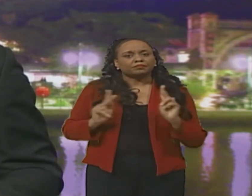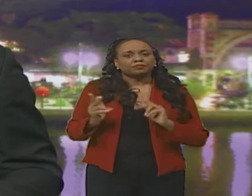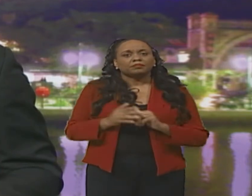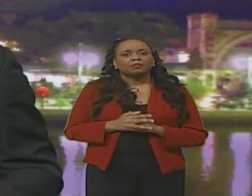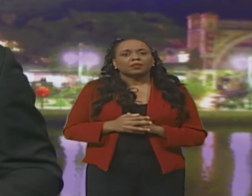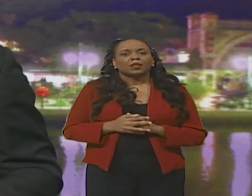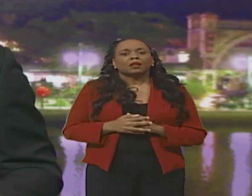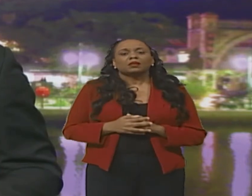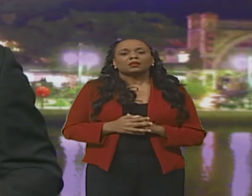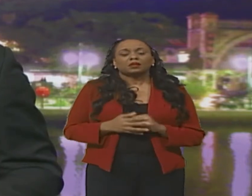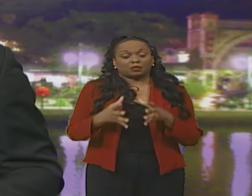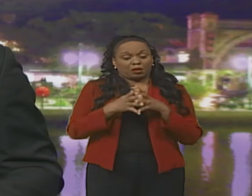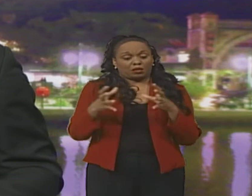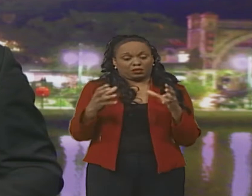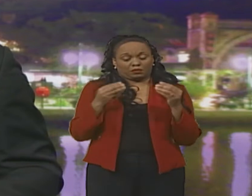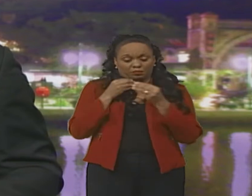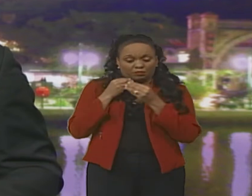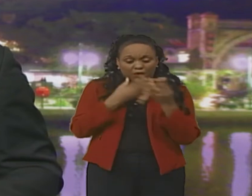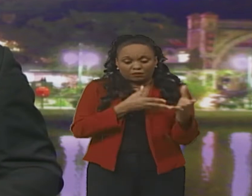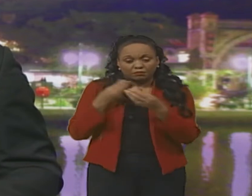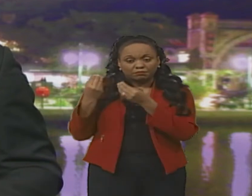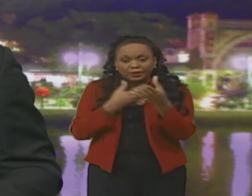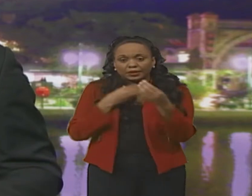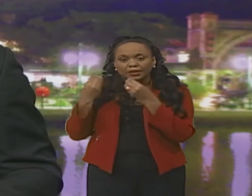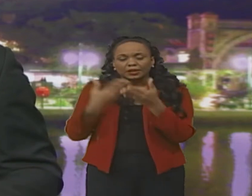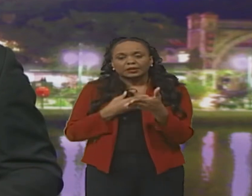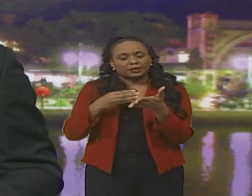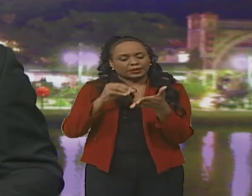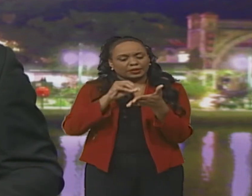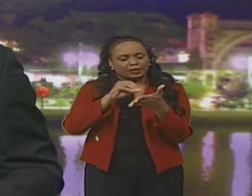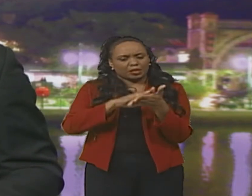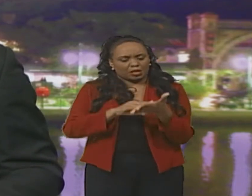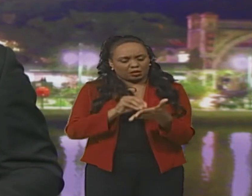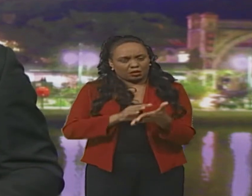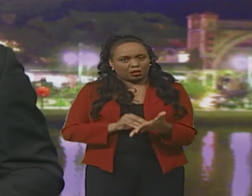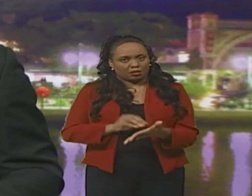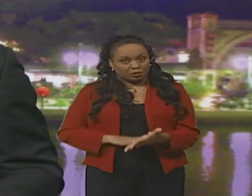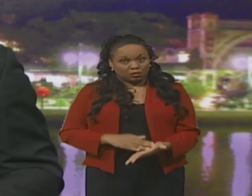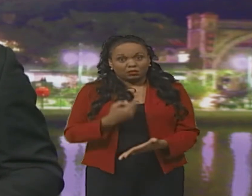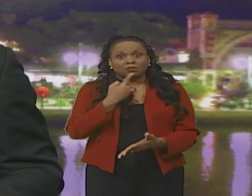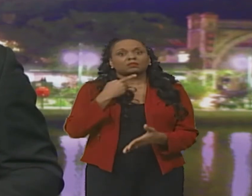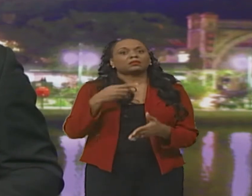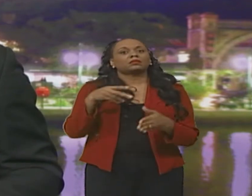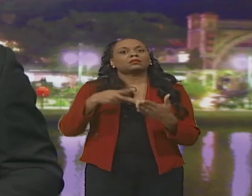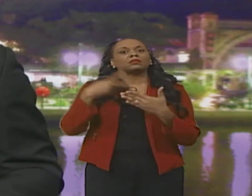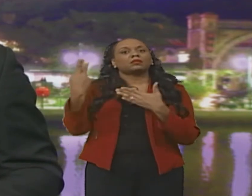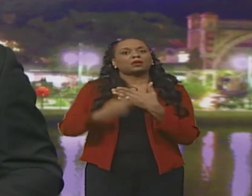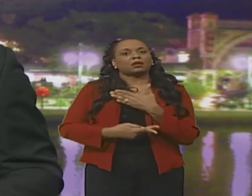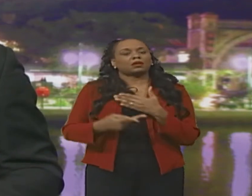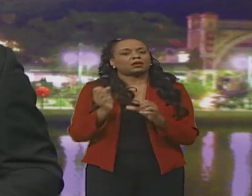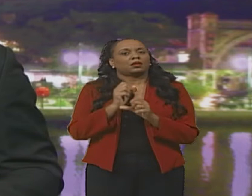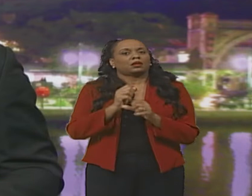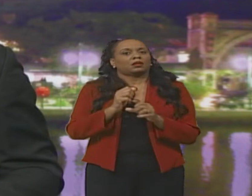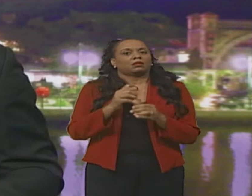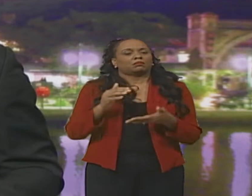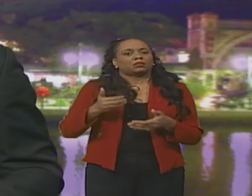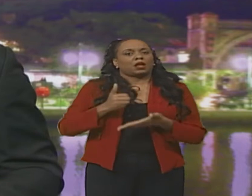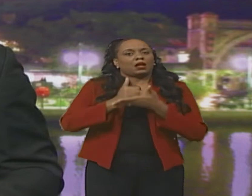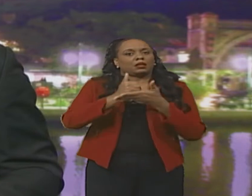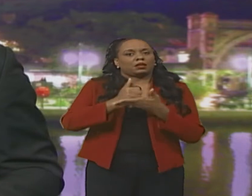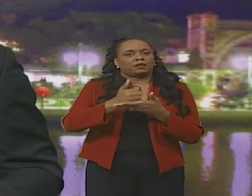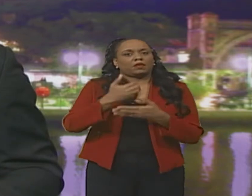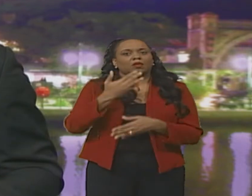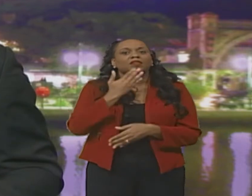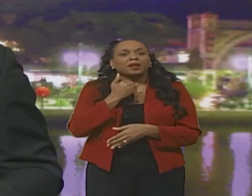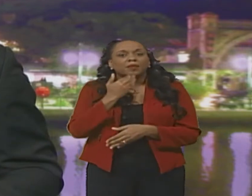2016 to 2017, endocrinologist Dr. Carol L. Goddard said the program helped to reduce cases of diabetes, blood